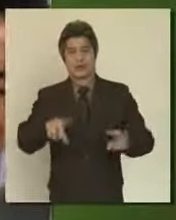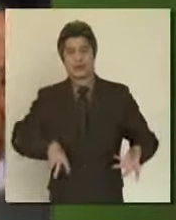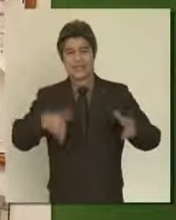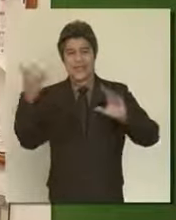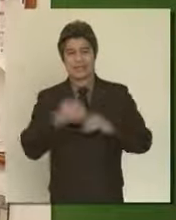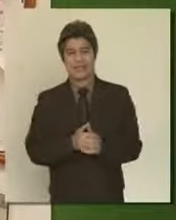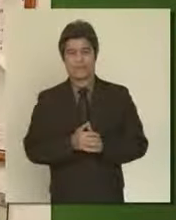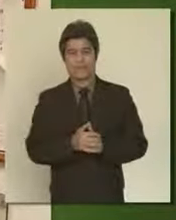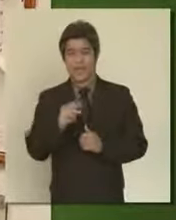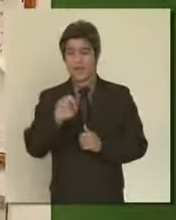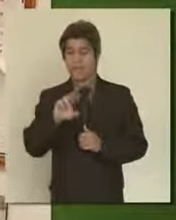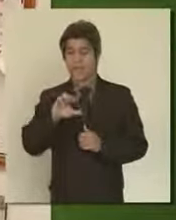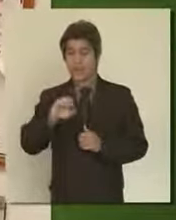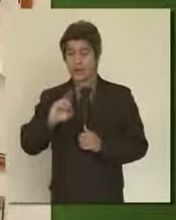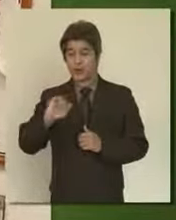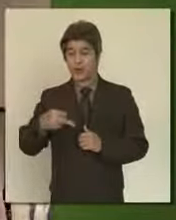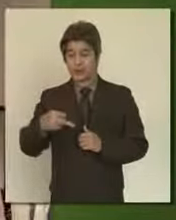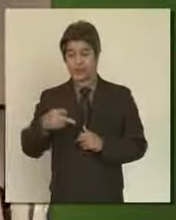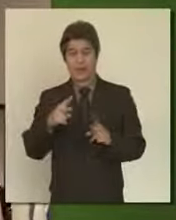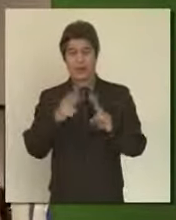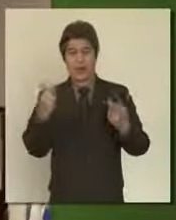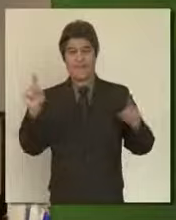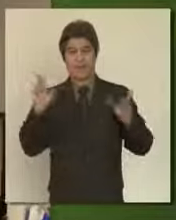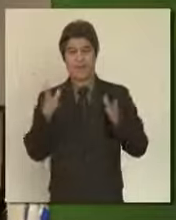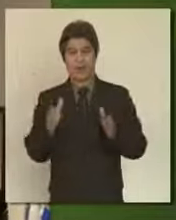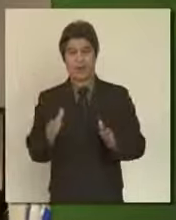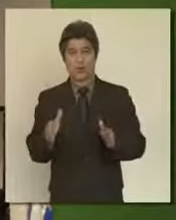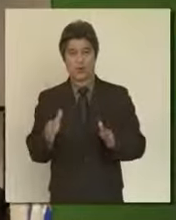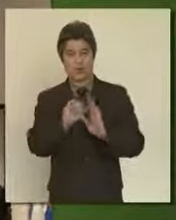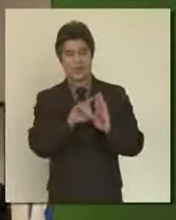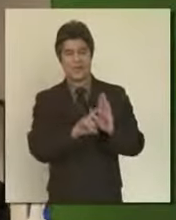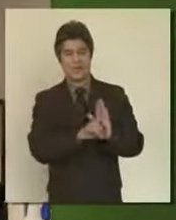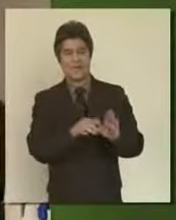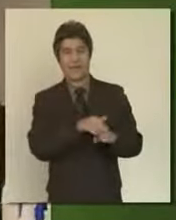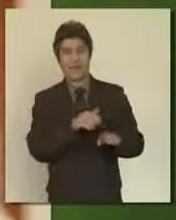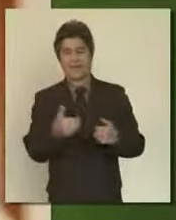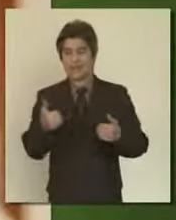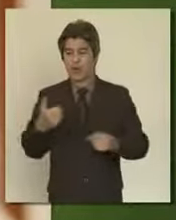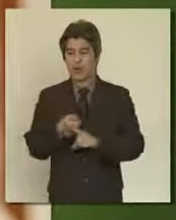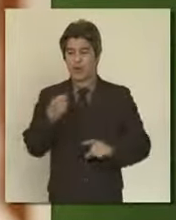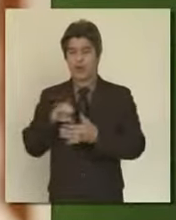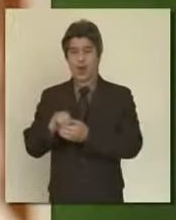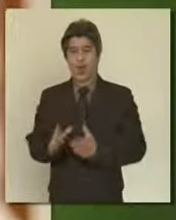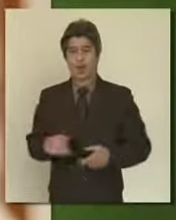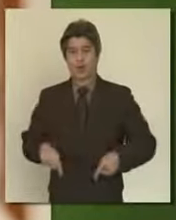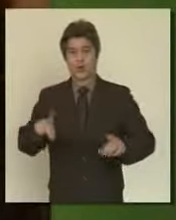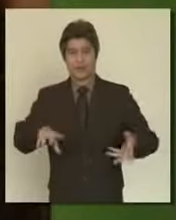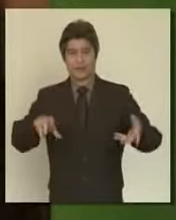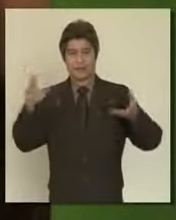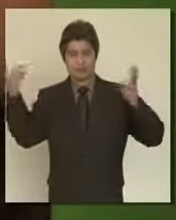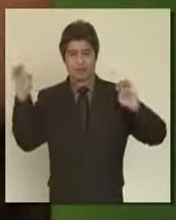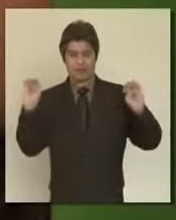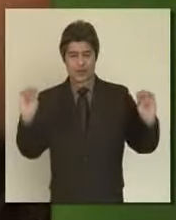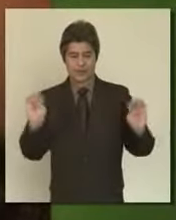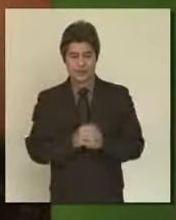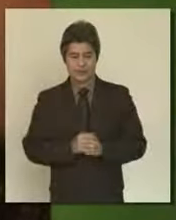a disaster. Microchipping is a particularly effective way to identify pets separated from their owners in an emergency.